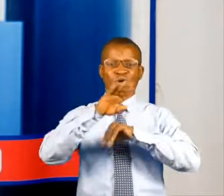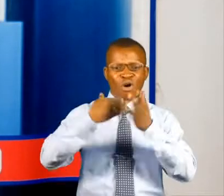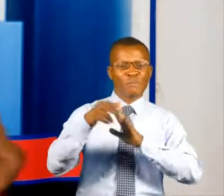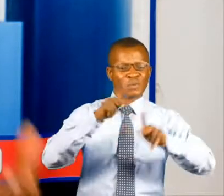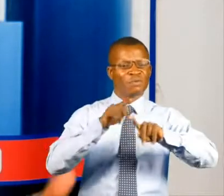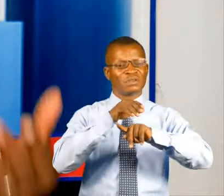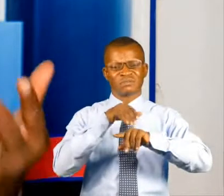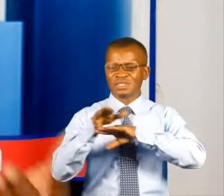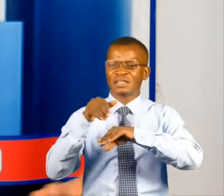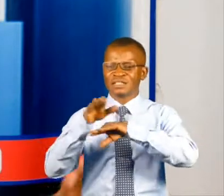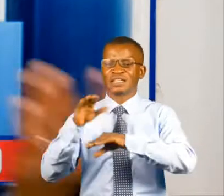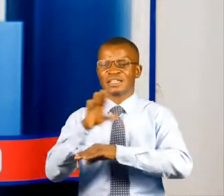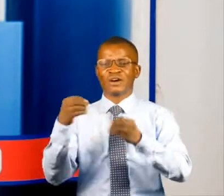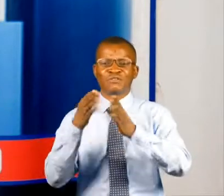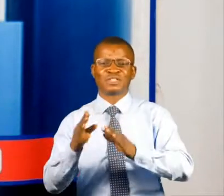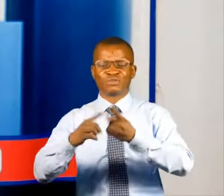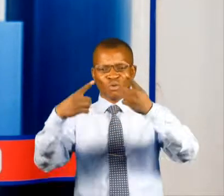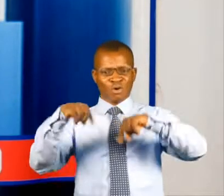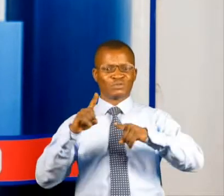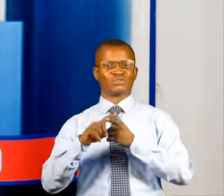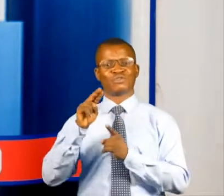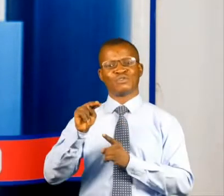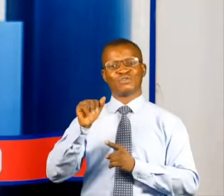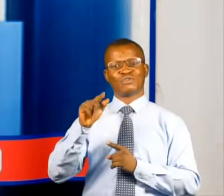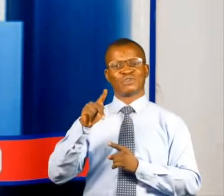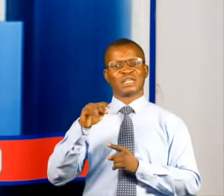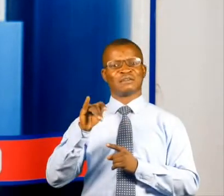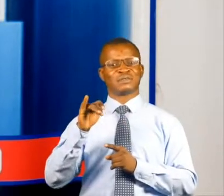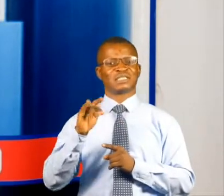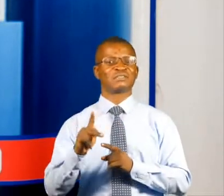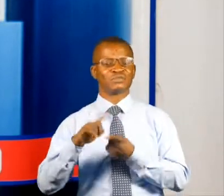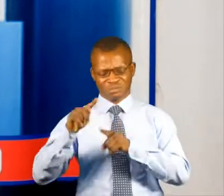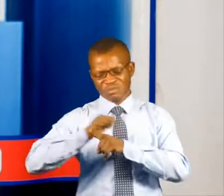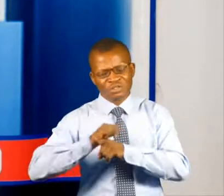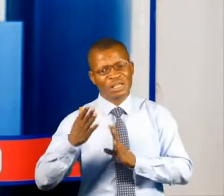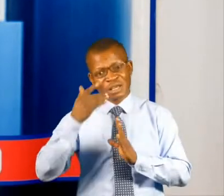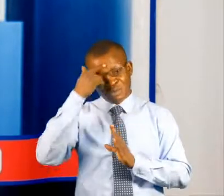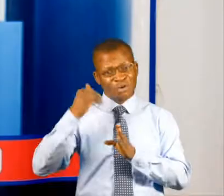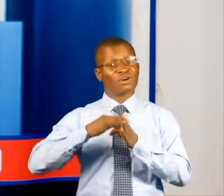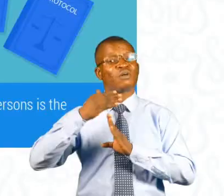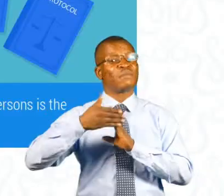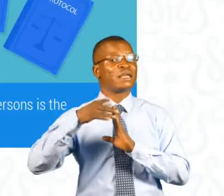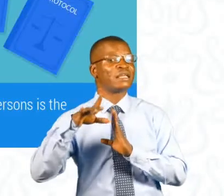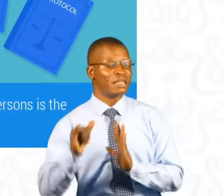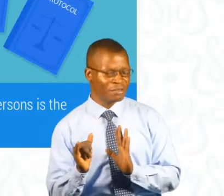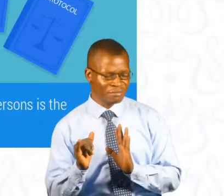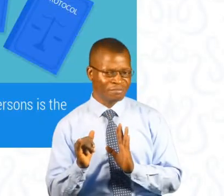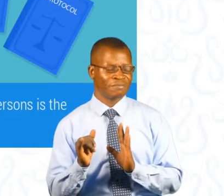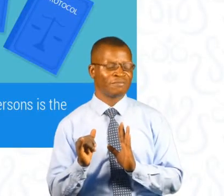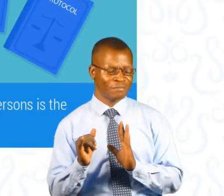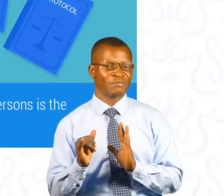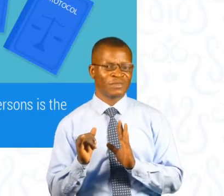come when all these persons will send their personnel to NAPTIP to be trained, you know, because completely